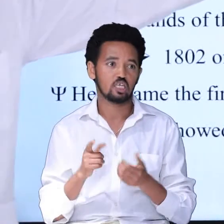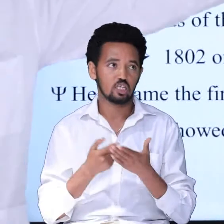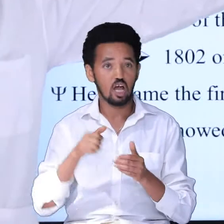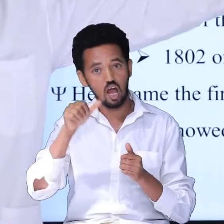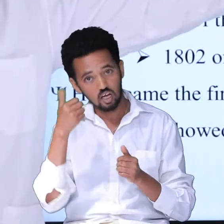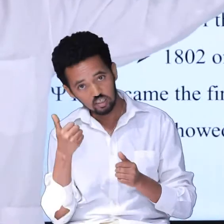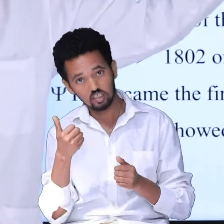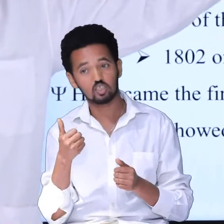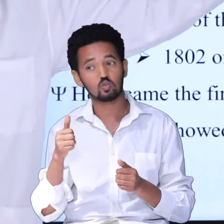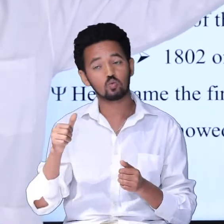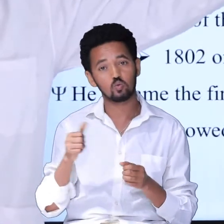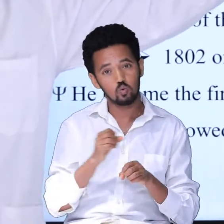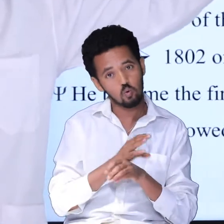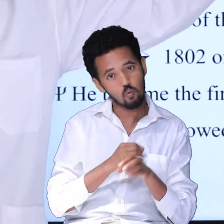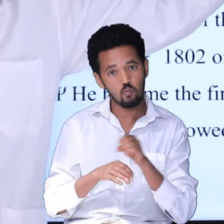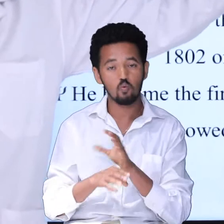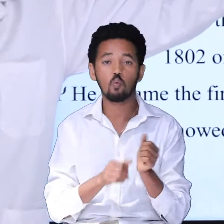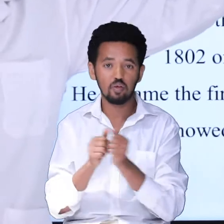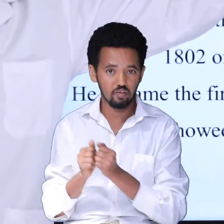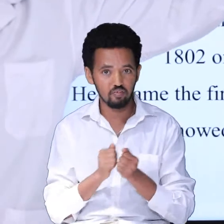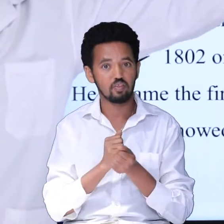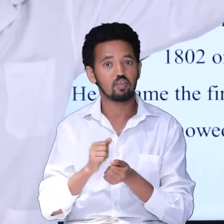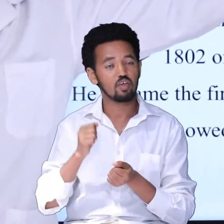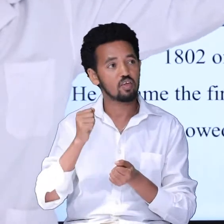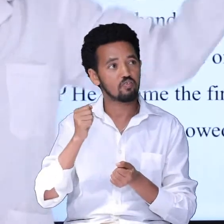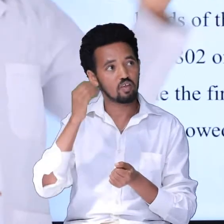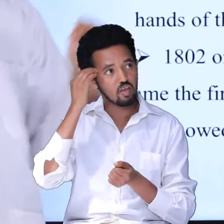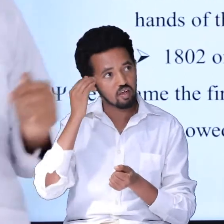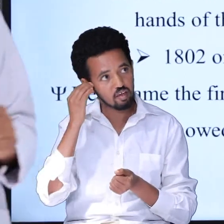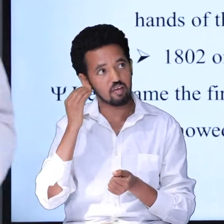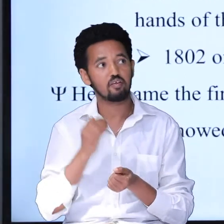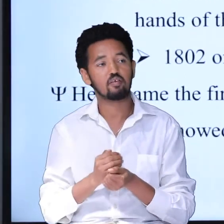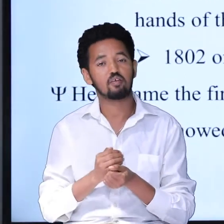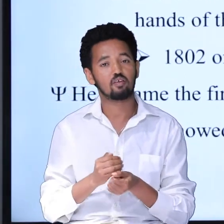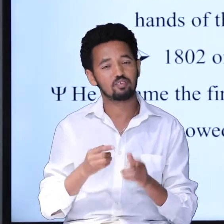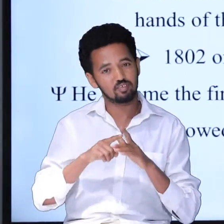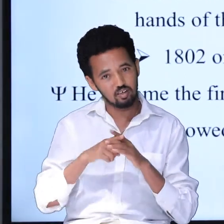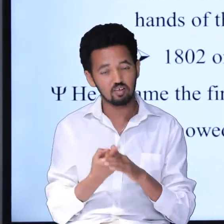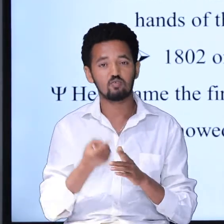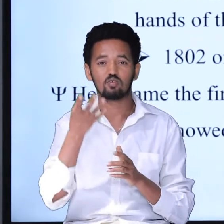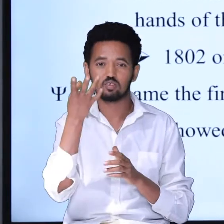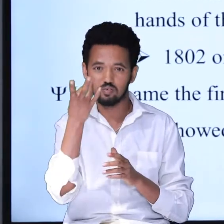two consuls. The two consuls aid Napoleon starting from